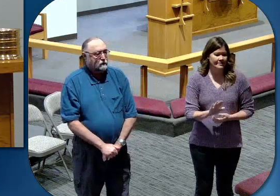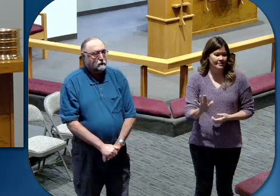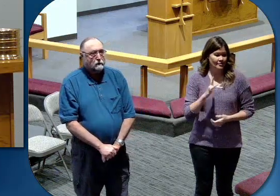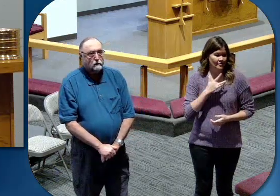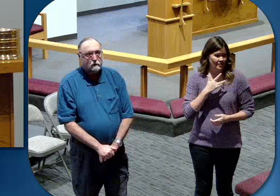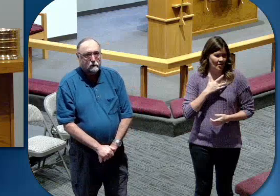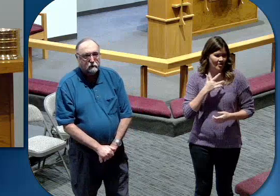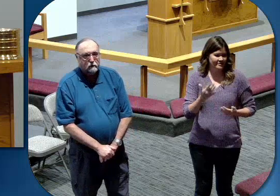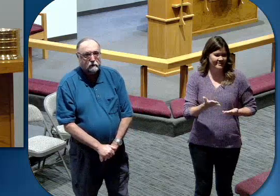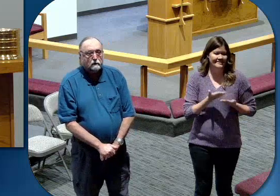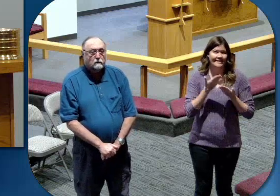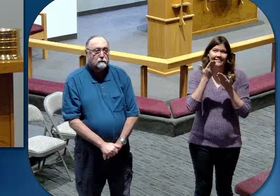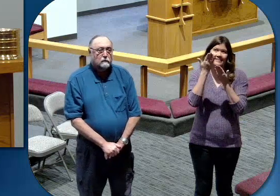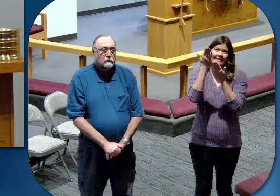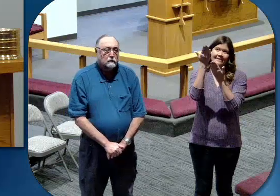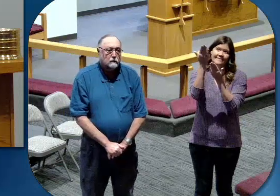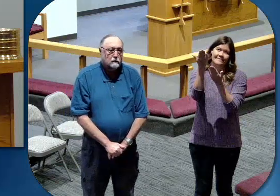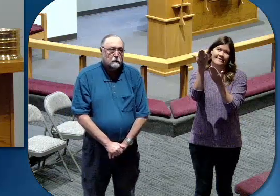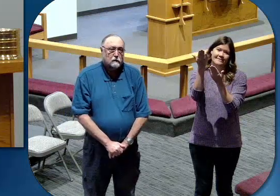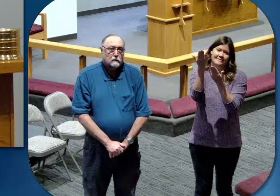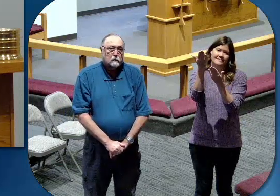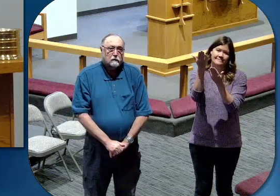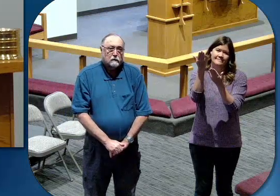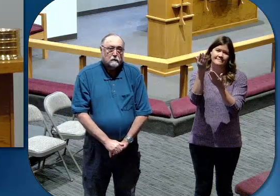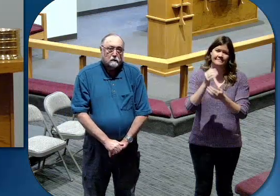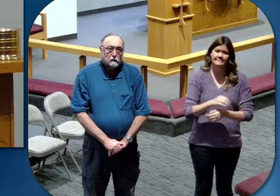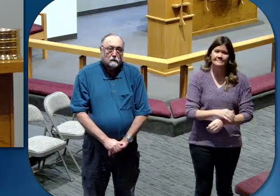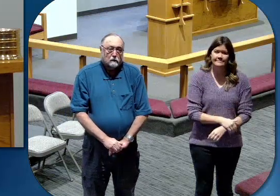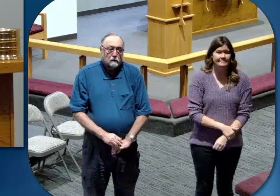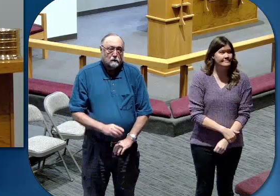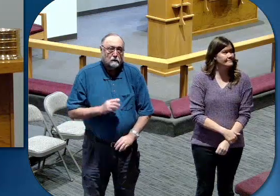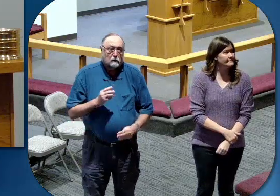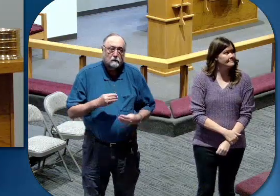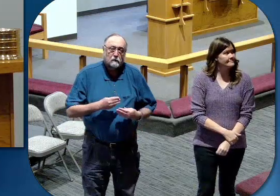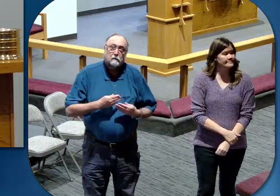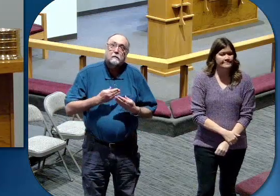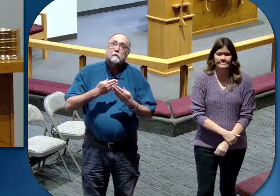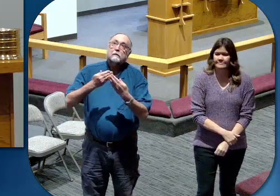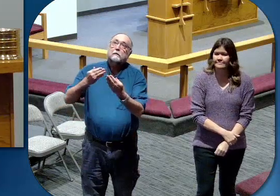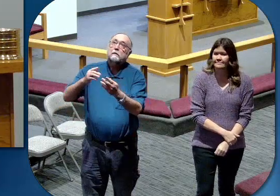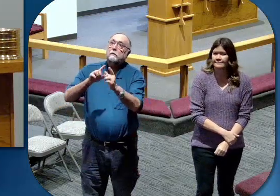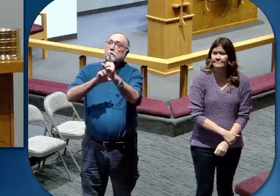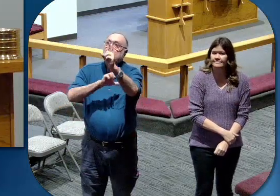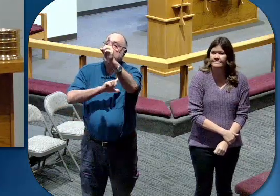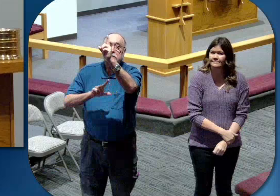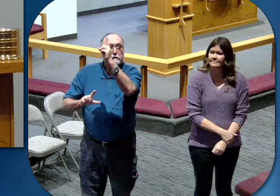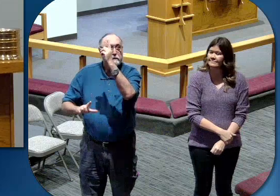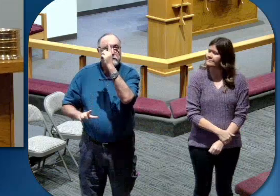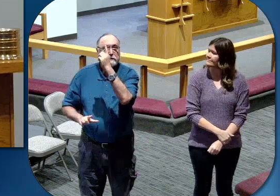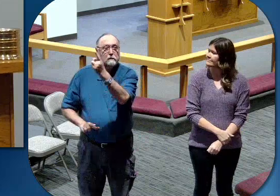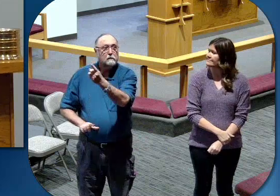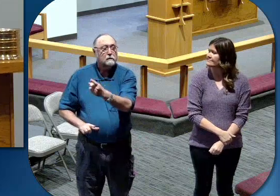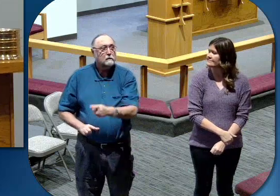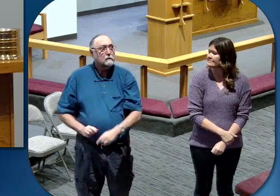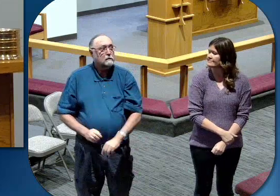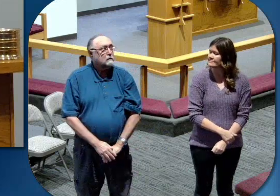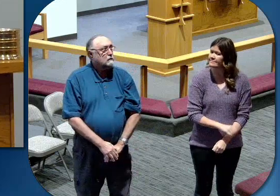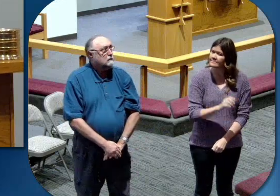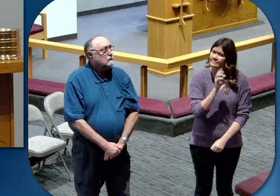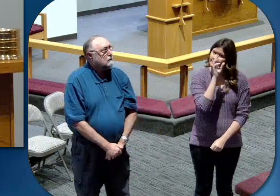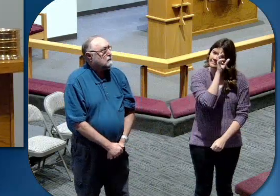you. Lift up your hearts. We lift them to